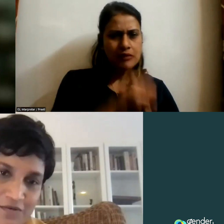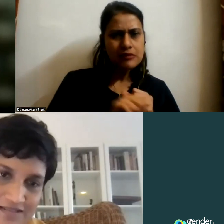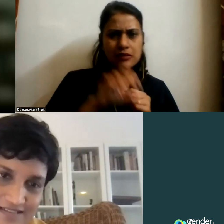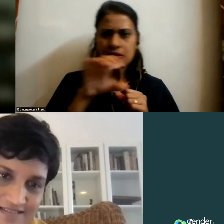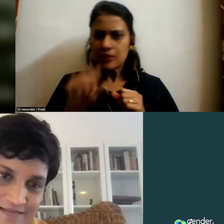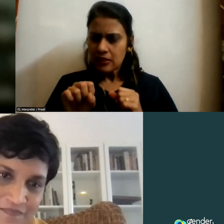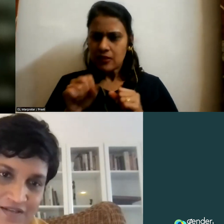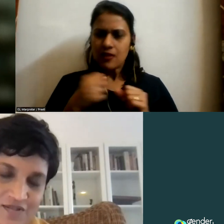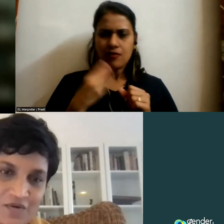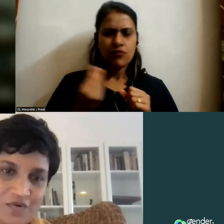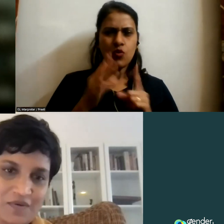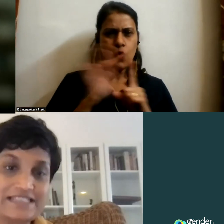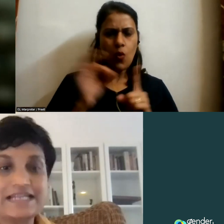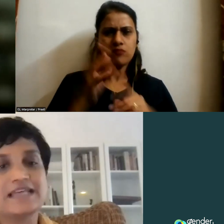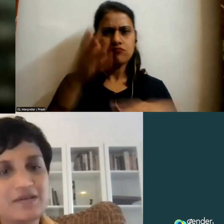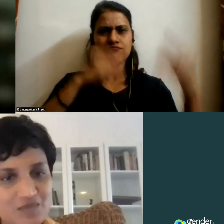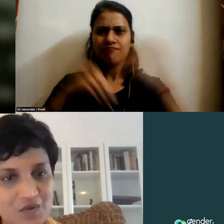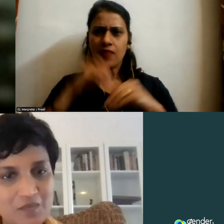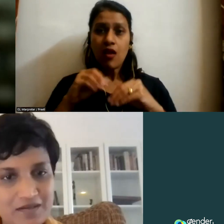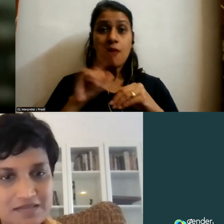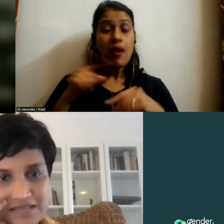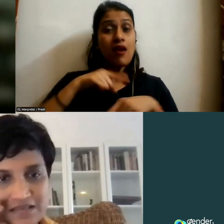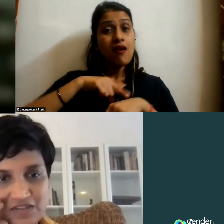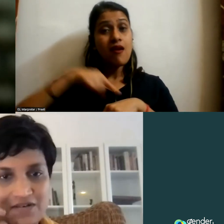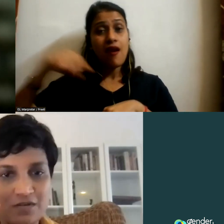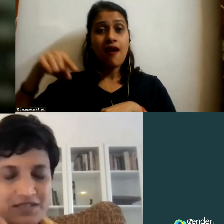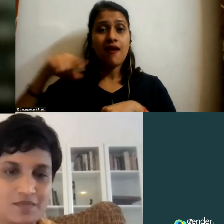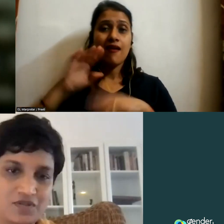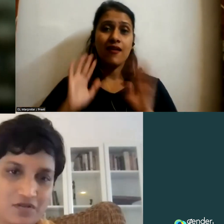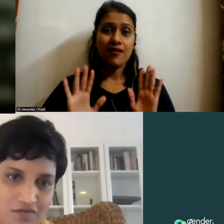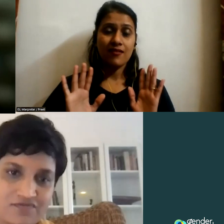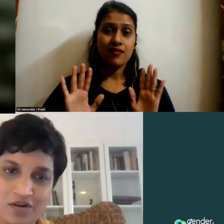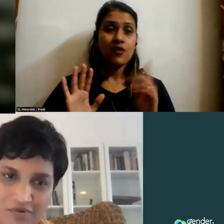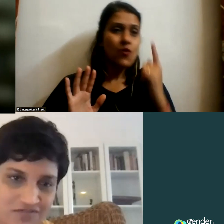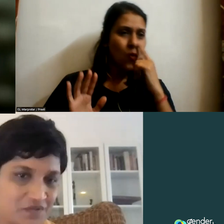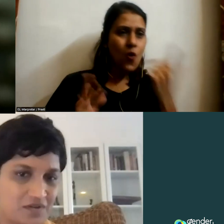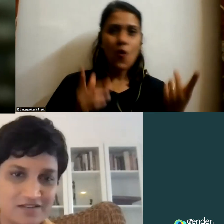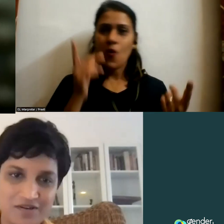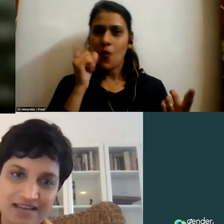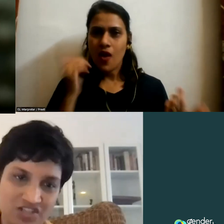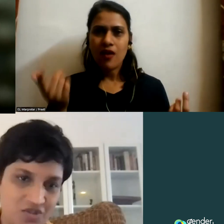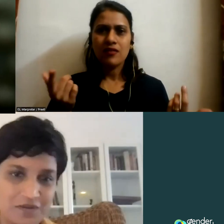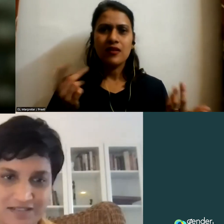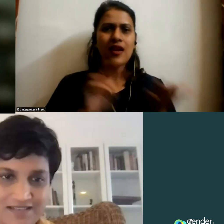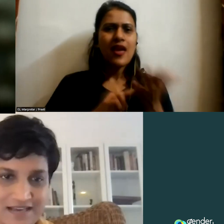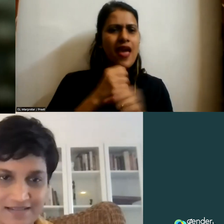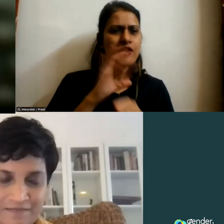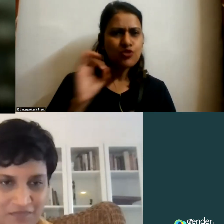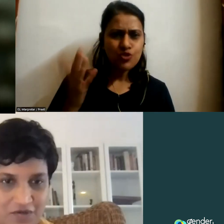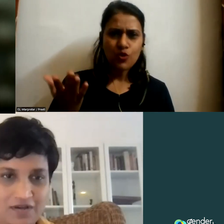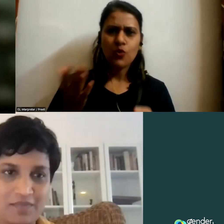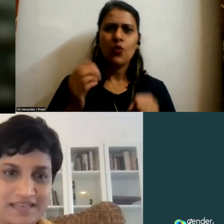the communities. So it takes time though, because the general perception of nonprofit work or NGO work is